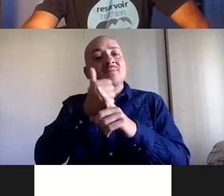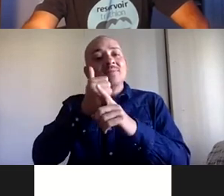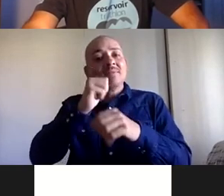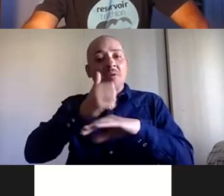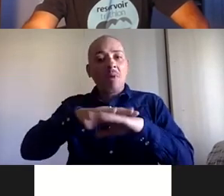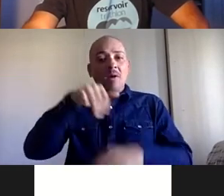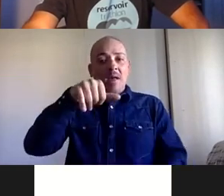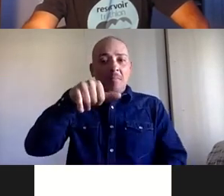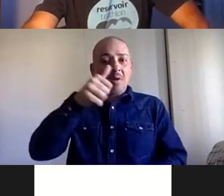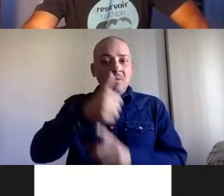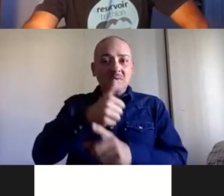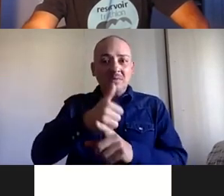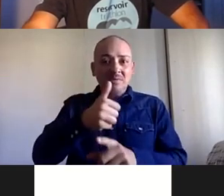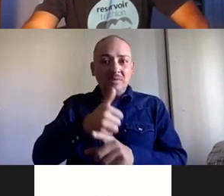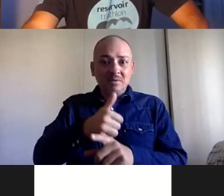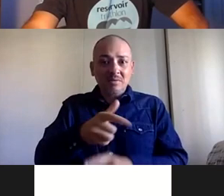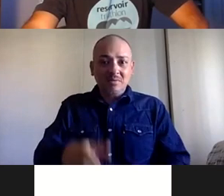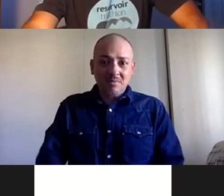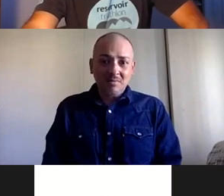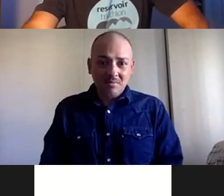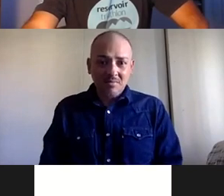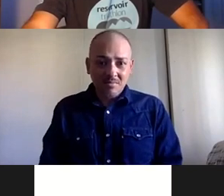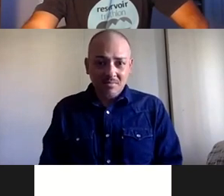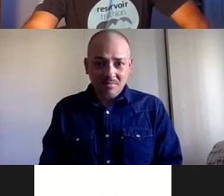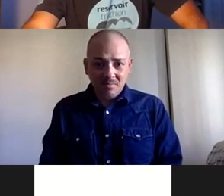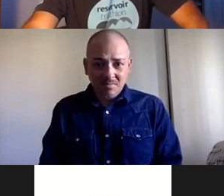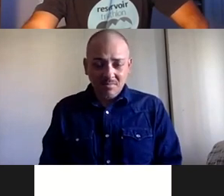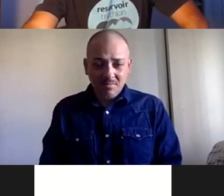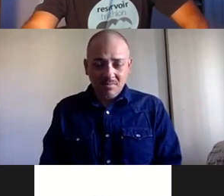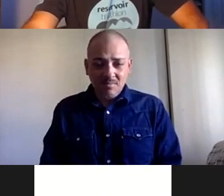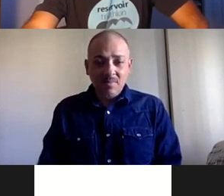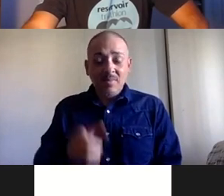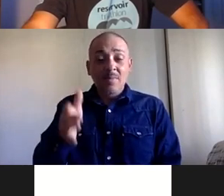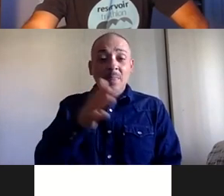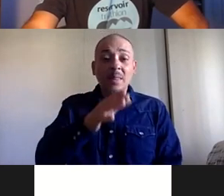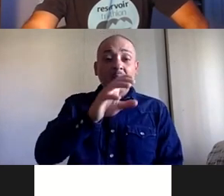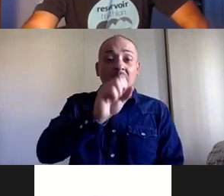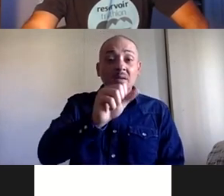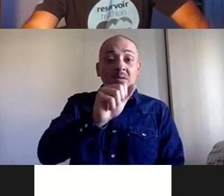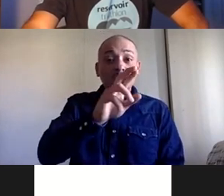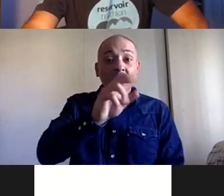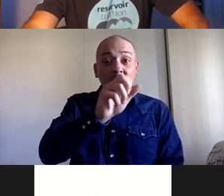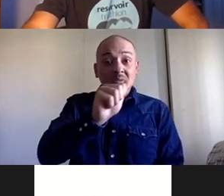because keyboards. In SARSA,